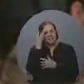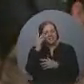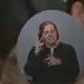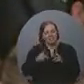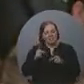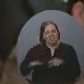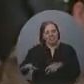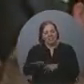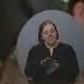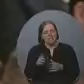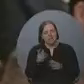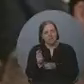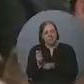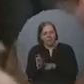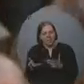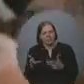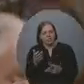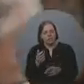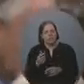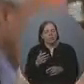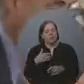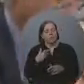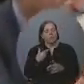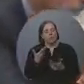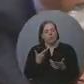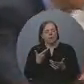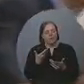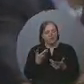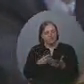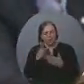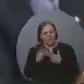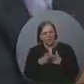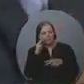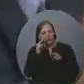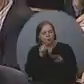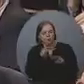turning their back on coastal communities? Hello, Minister of Fisheries and Oceans. Thank you.